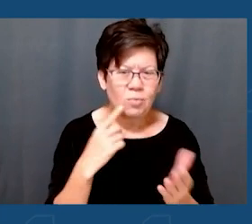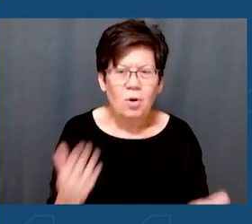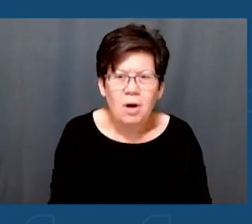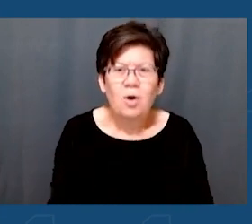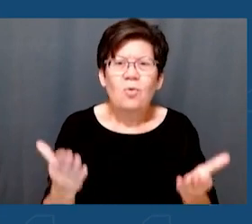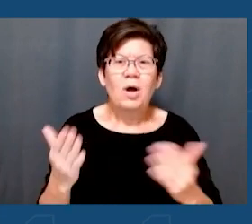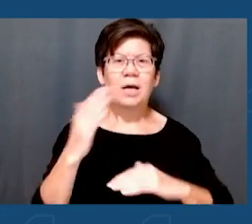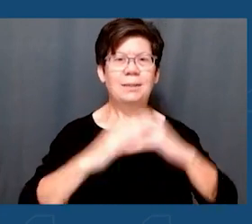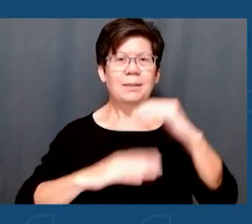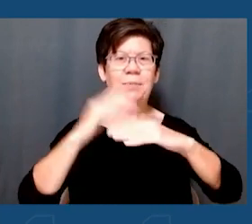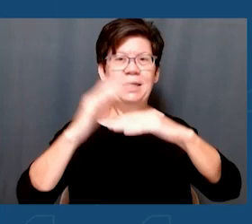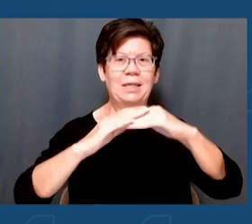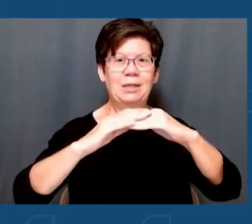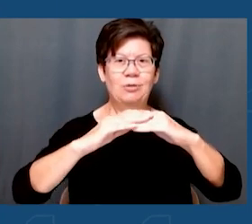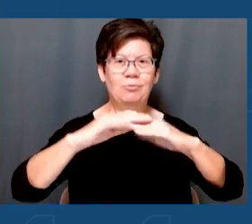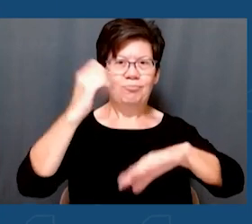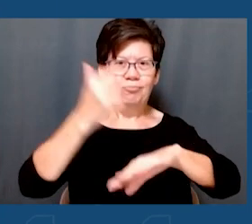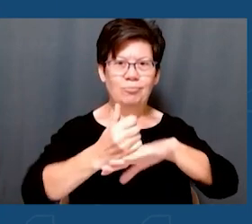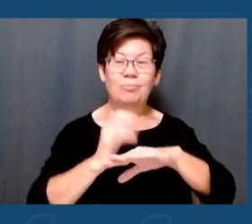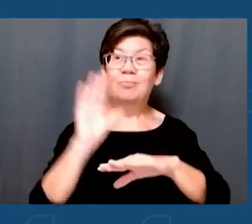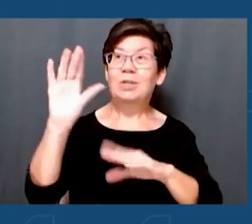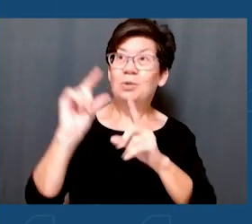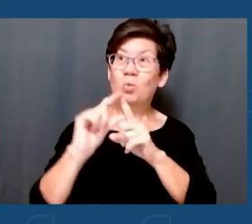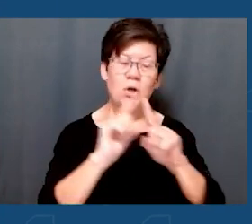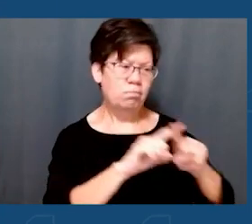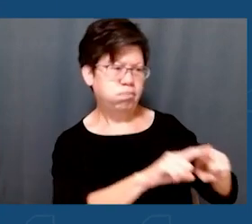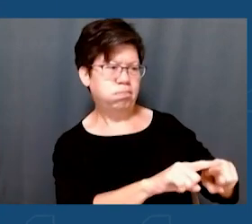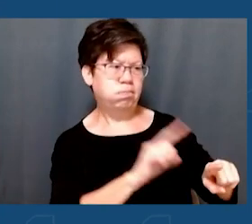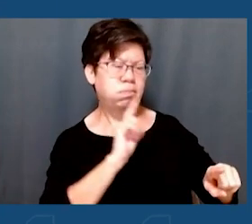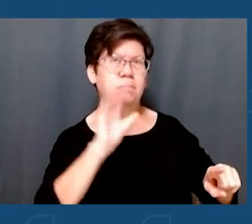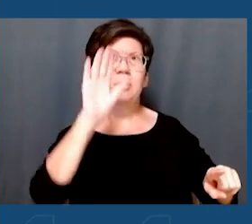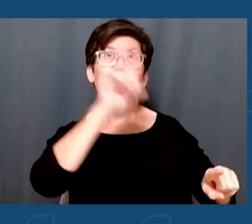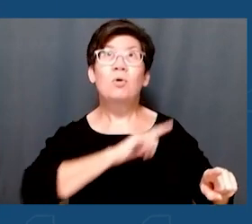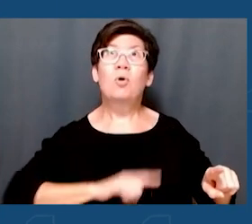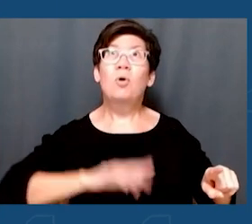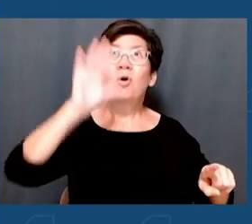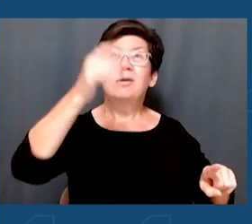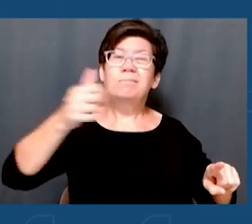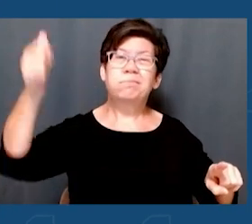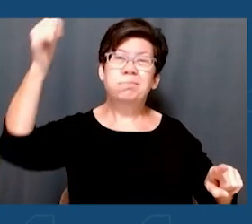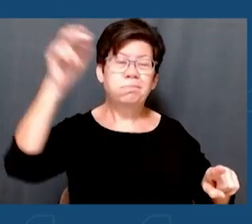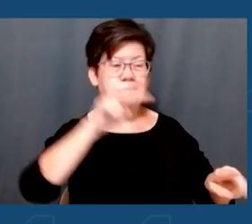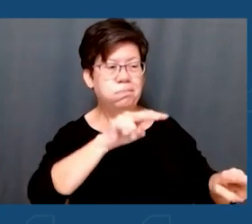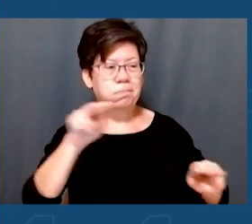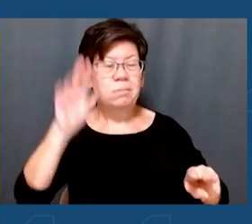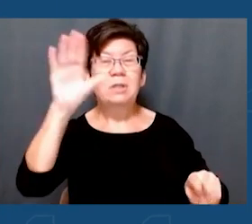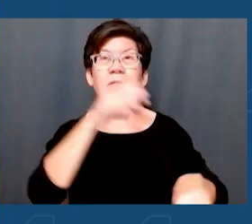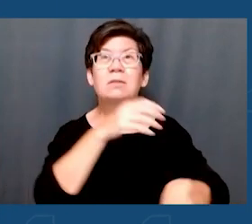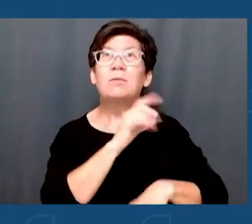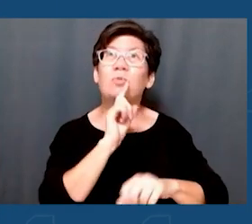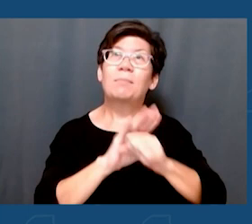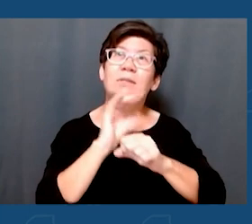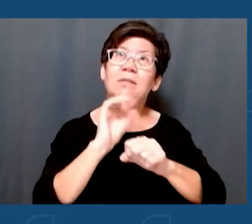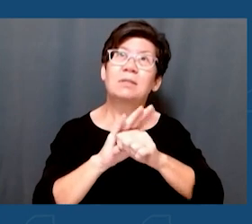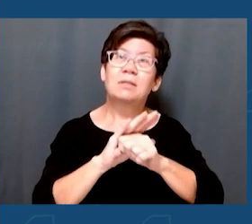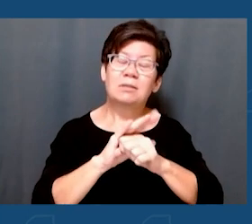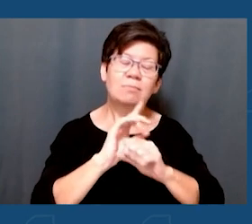We will trust his word and believe in the sovereign Lord who always keeps his promises. Let us